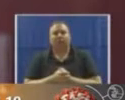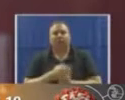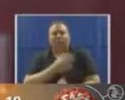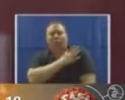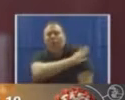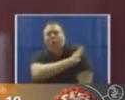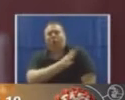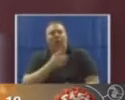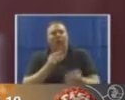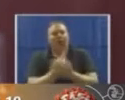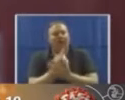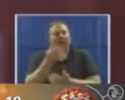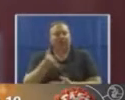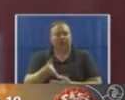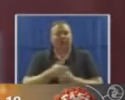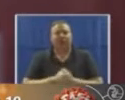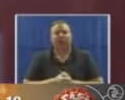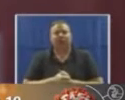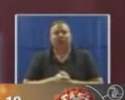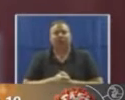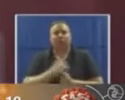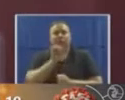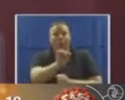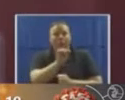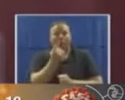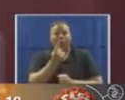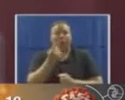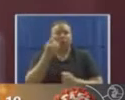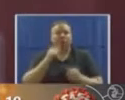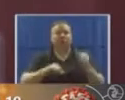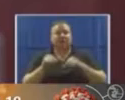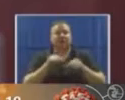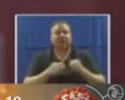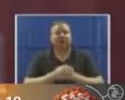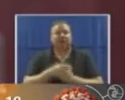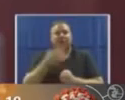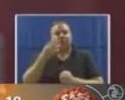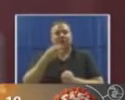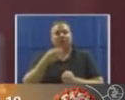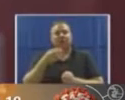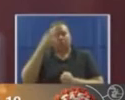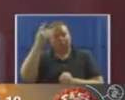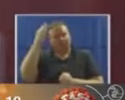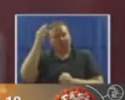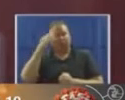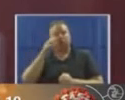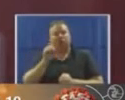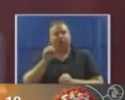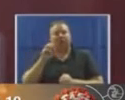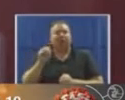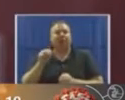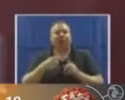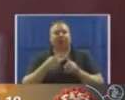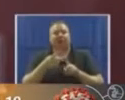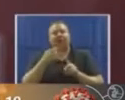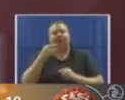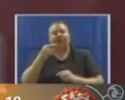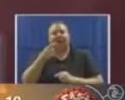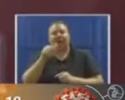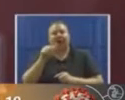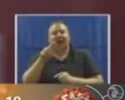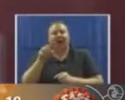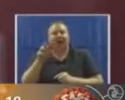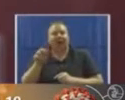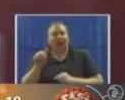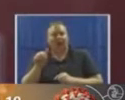shoulder. More recently, your own scientists, like Professor Shabir Mahdi, Glenda Gray, amongst others, called the